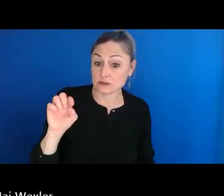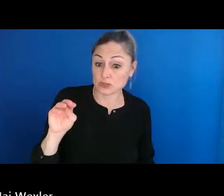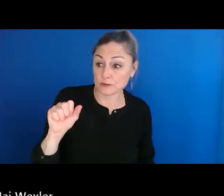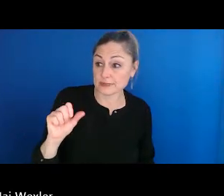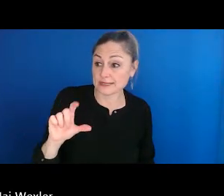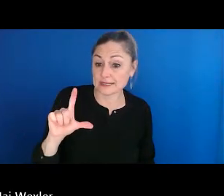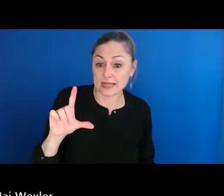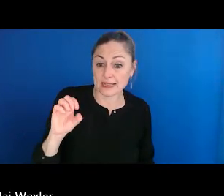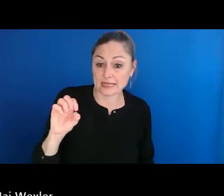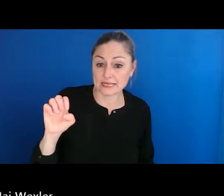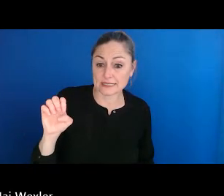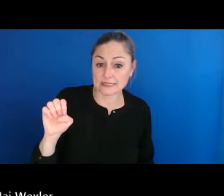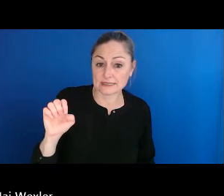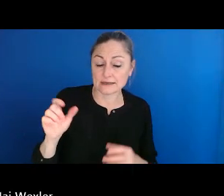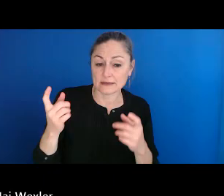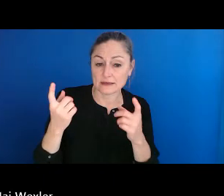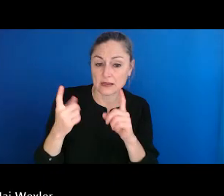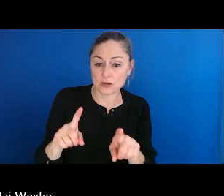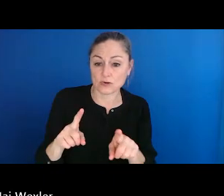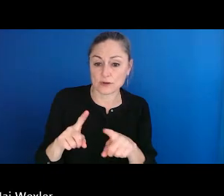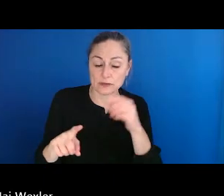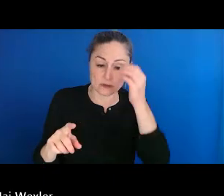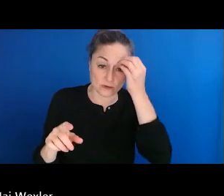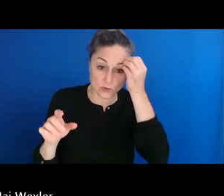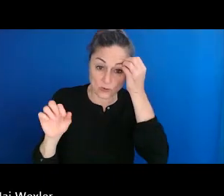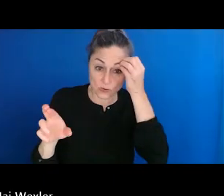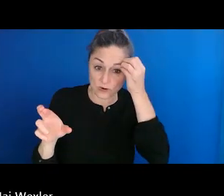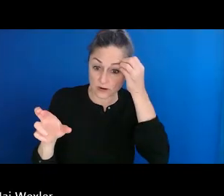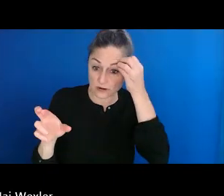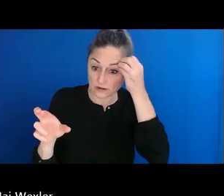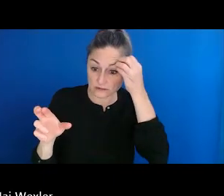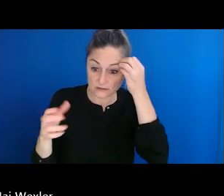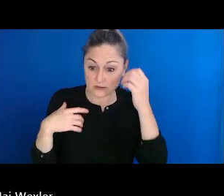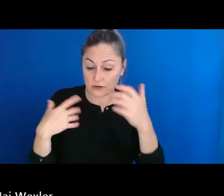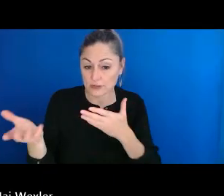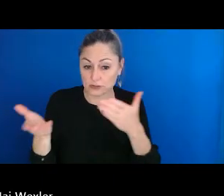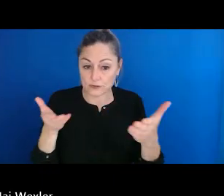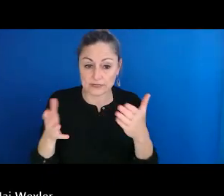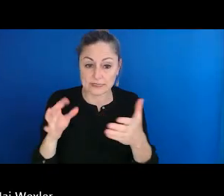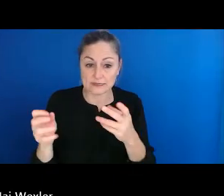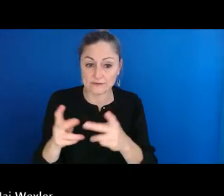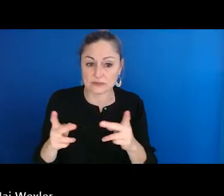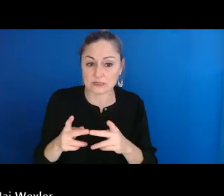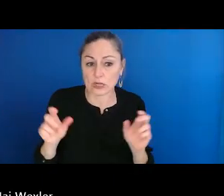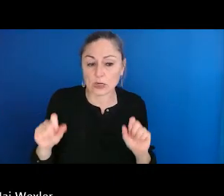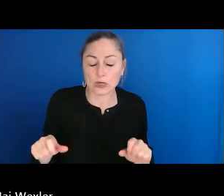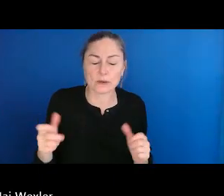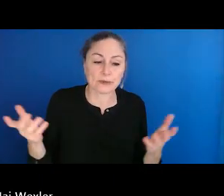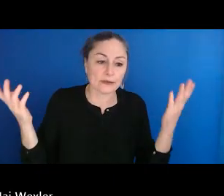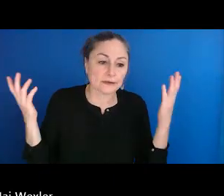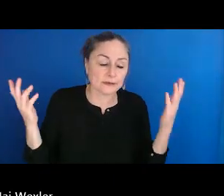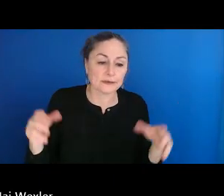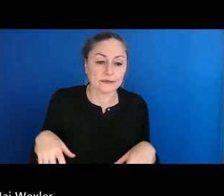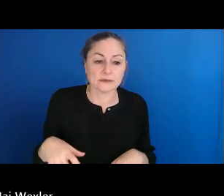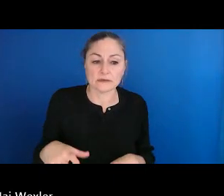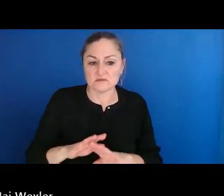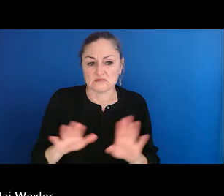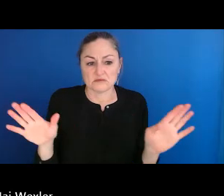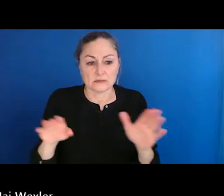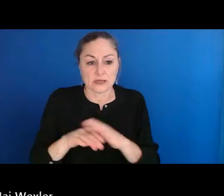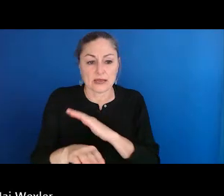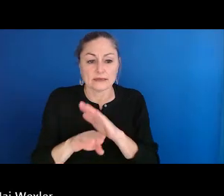agreement, unequal provision of services and facilities. That could look like limiting access to the pool,